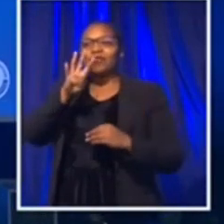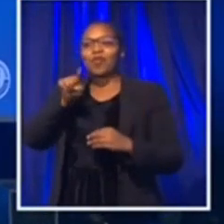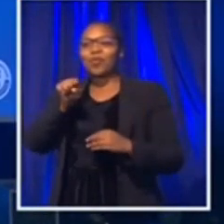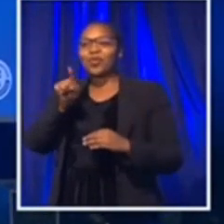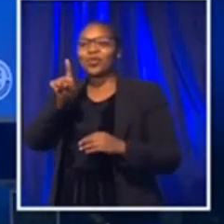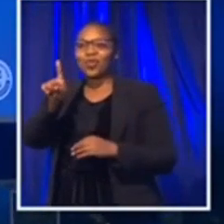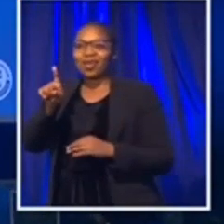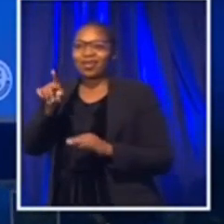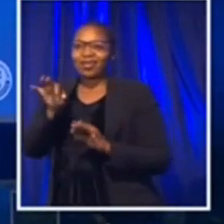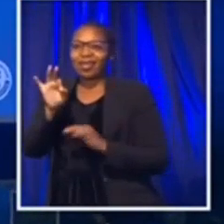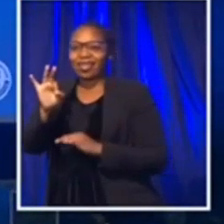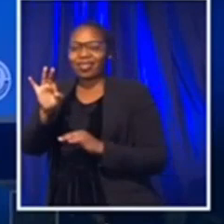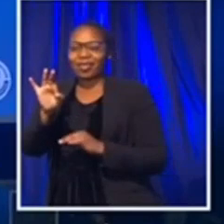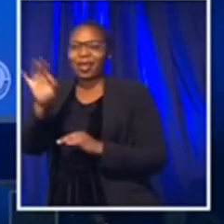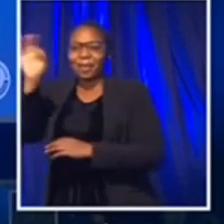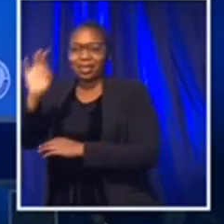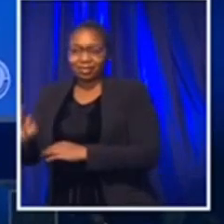4.13%.